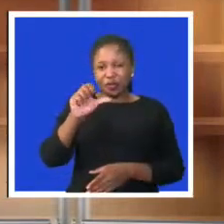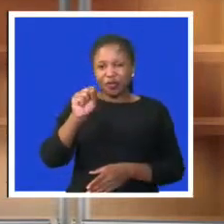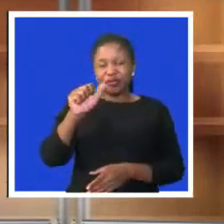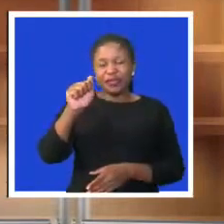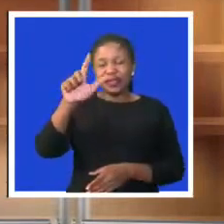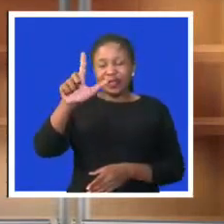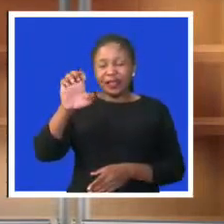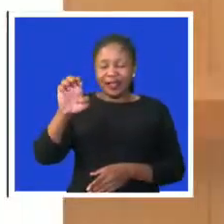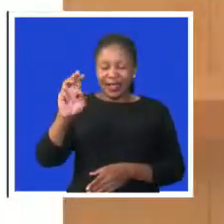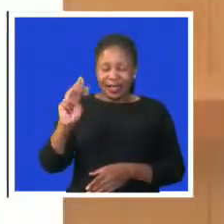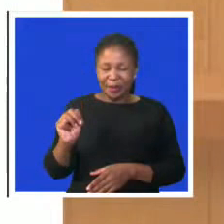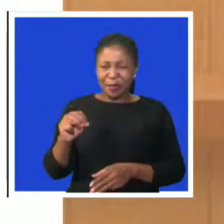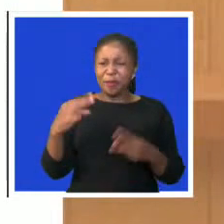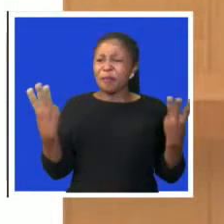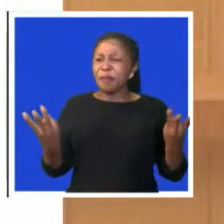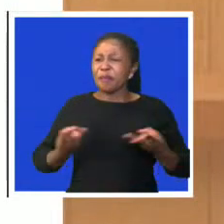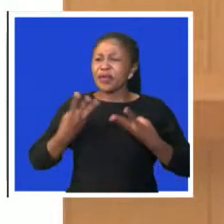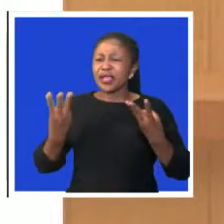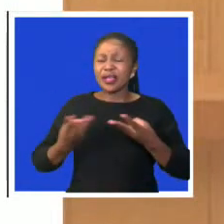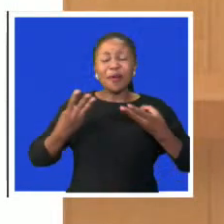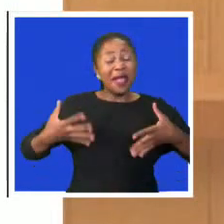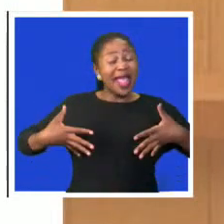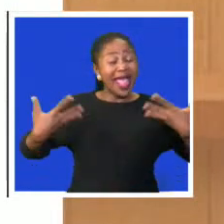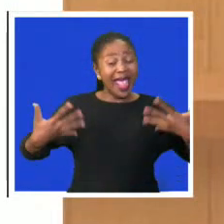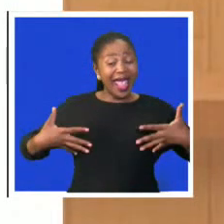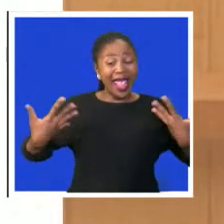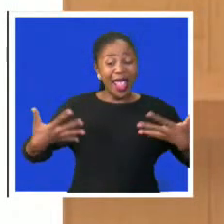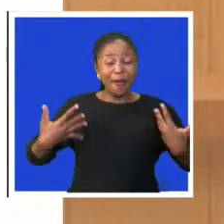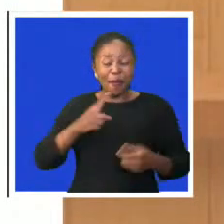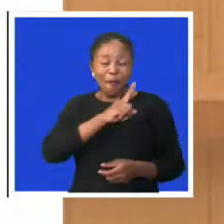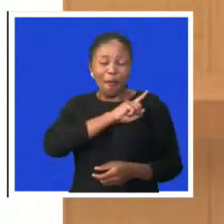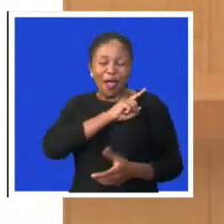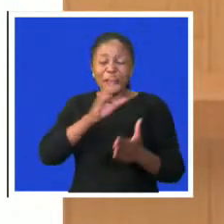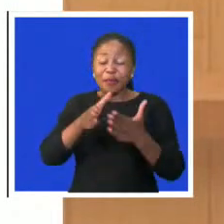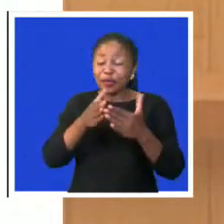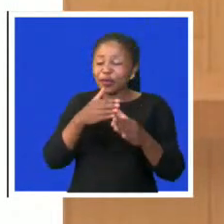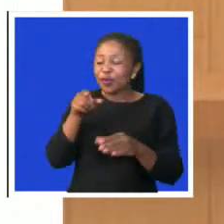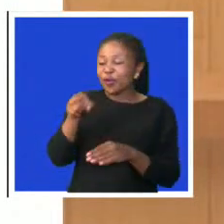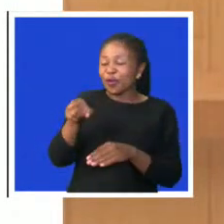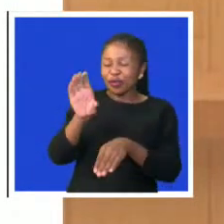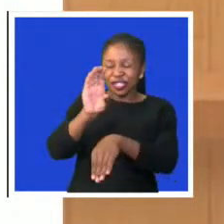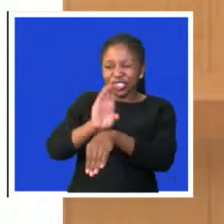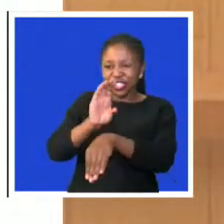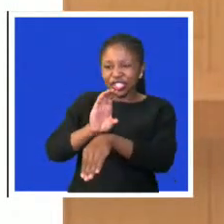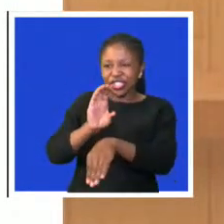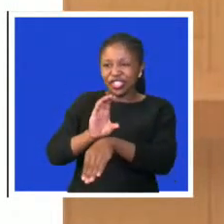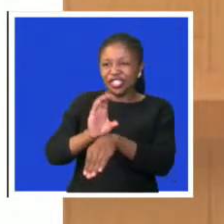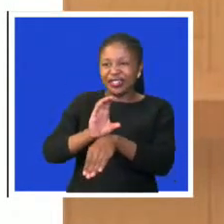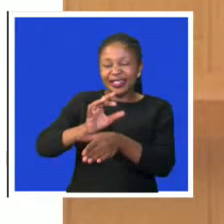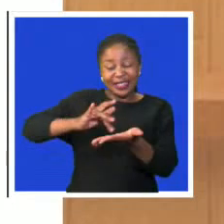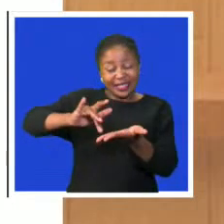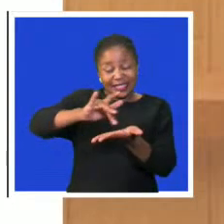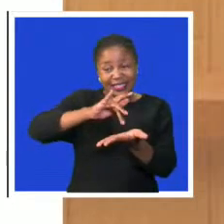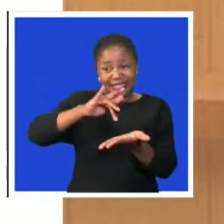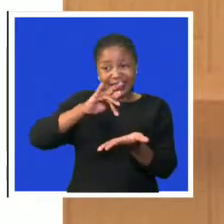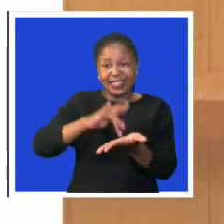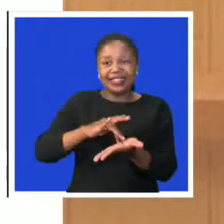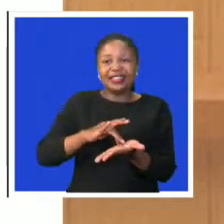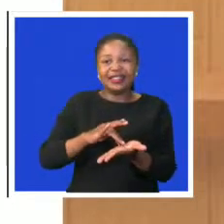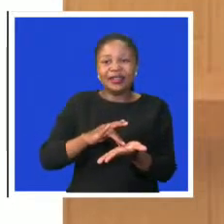dear Lena, to Herod Antipas, our second client king. He ruled